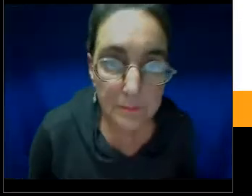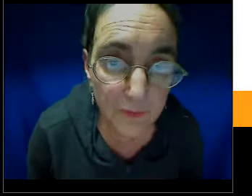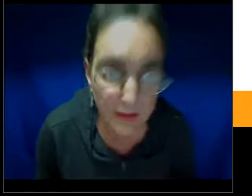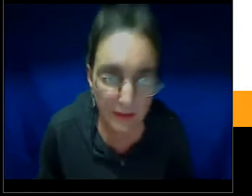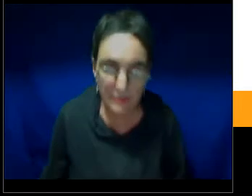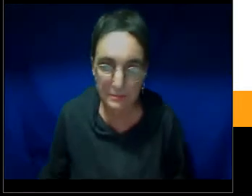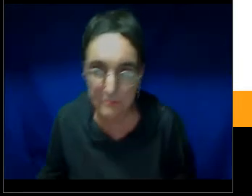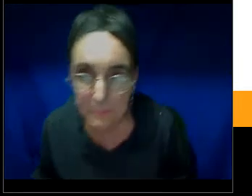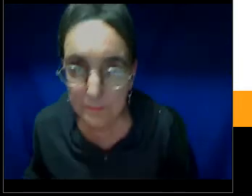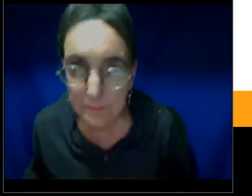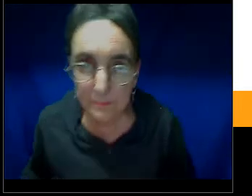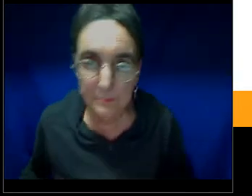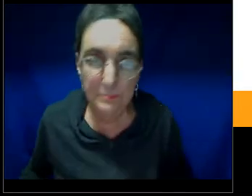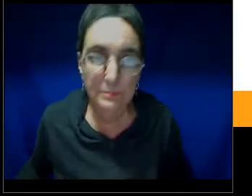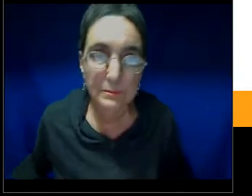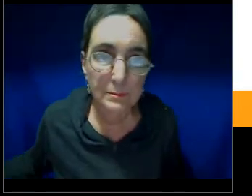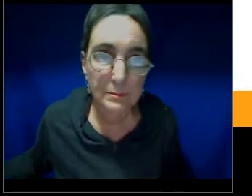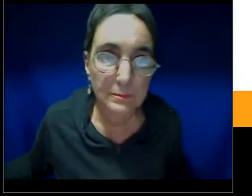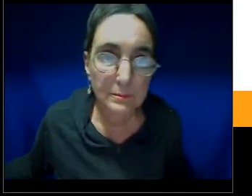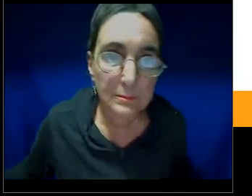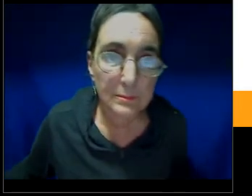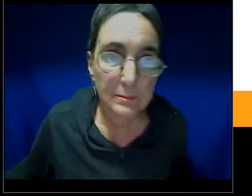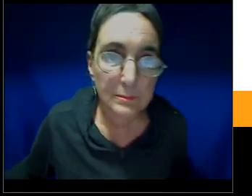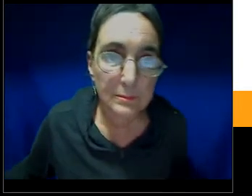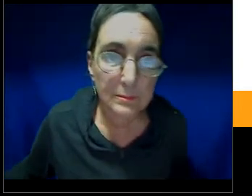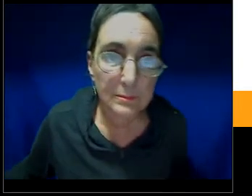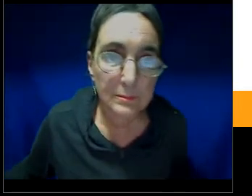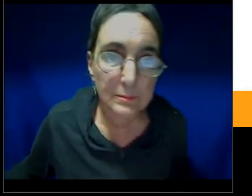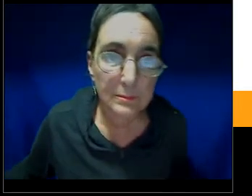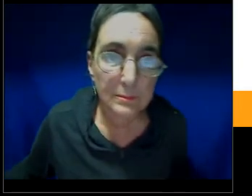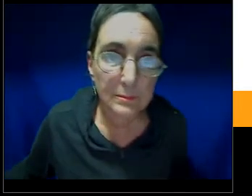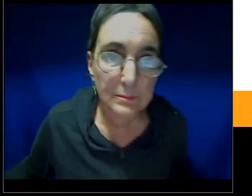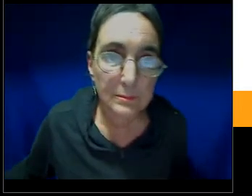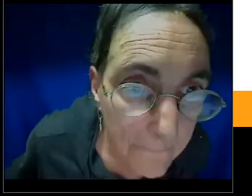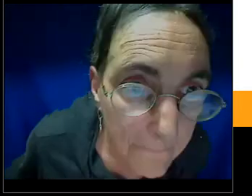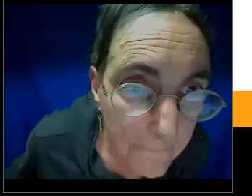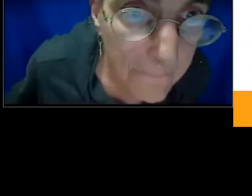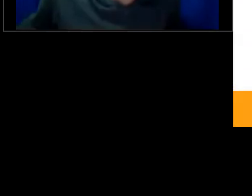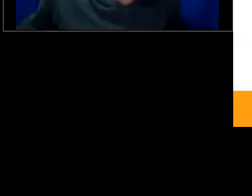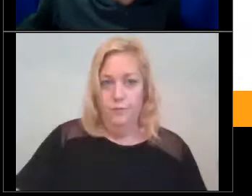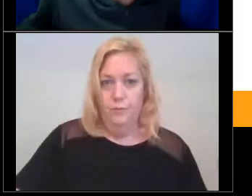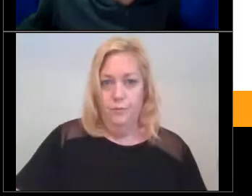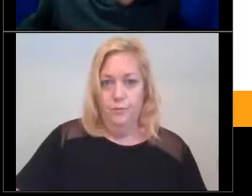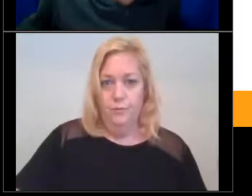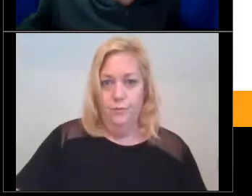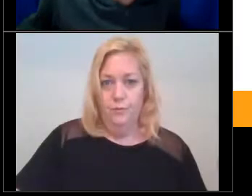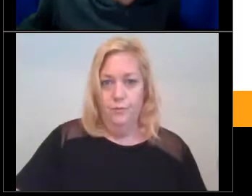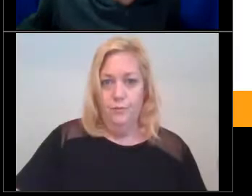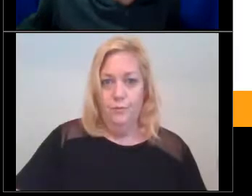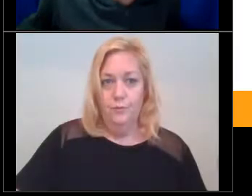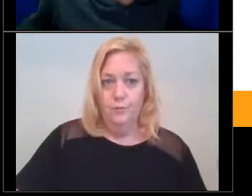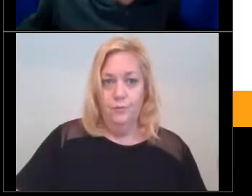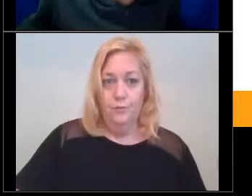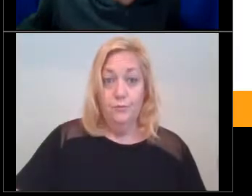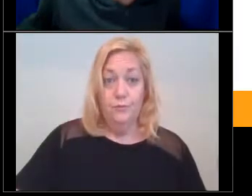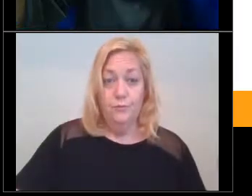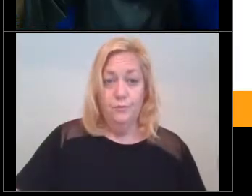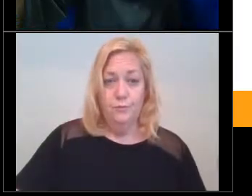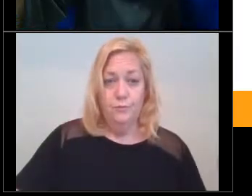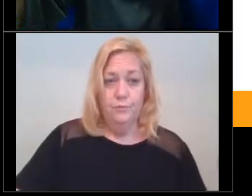We have a lot of efforts going on throughout the state, throughout all of our districts, throughout all of